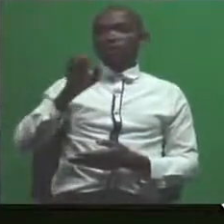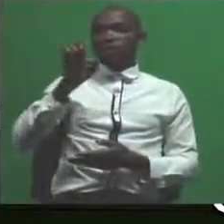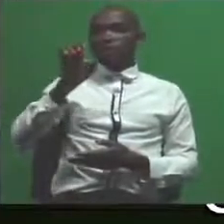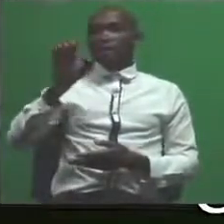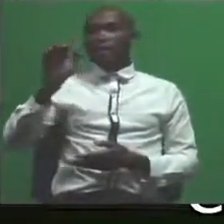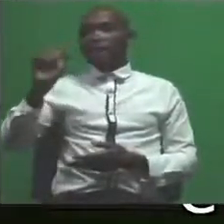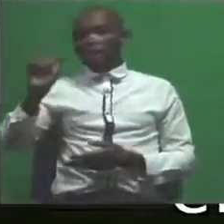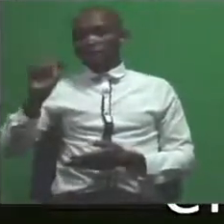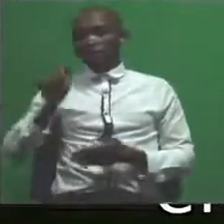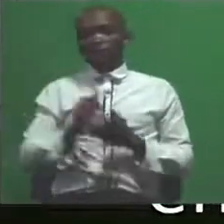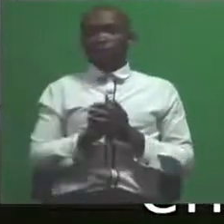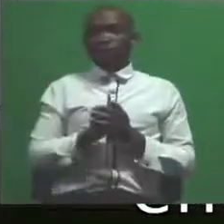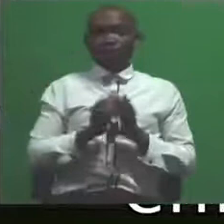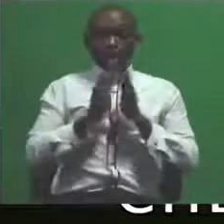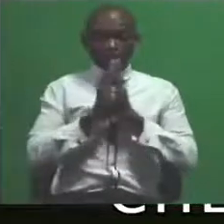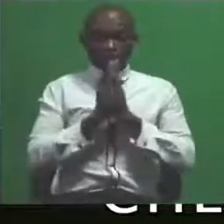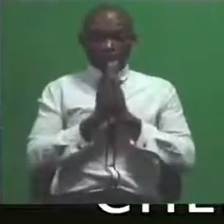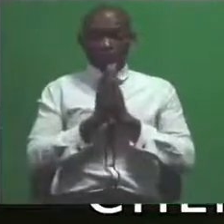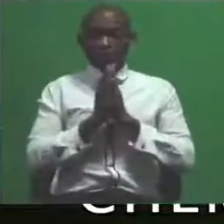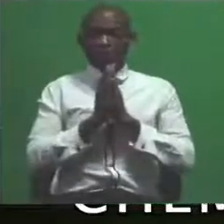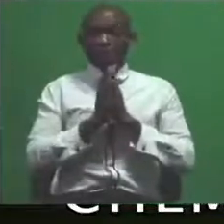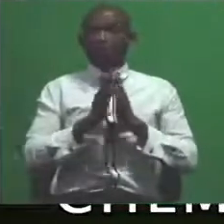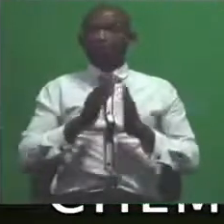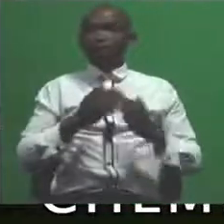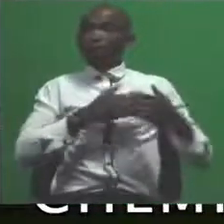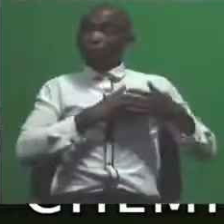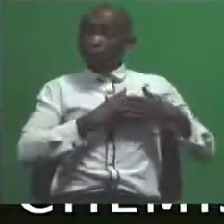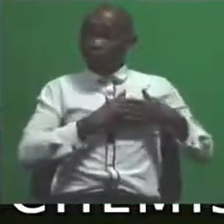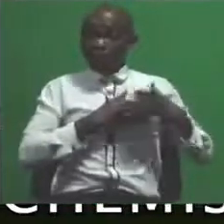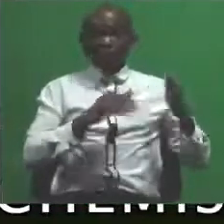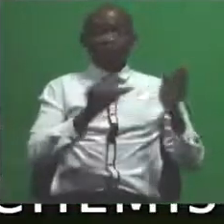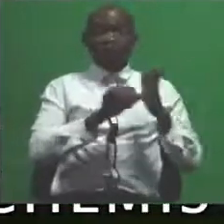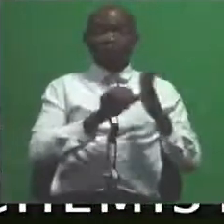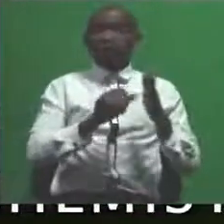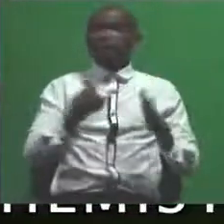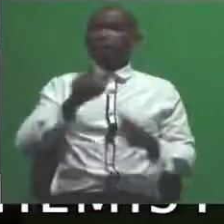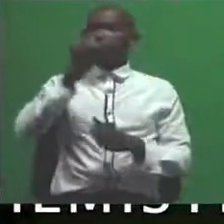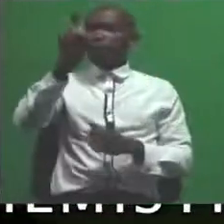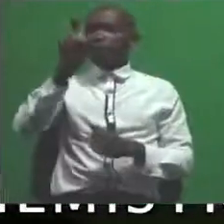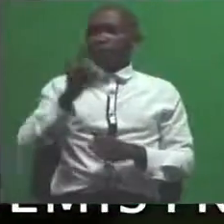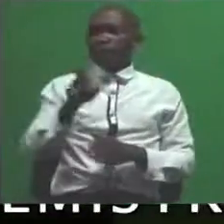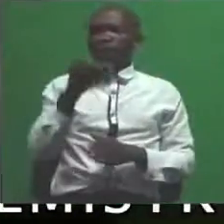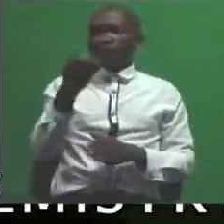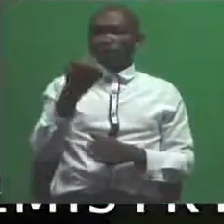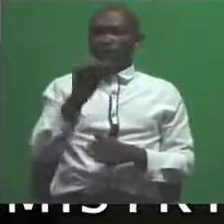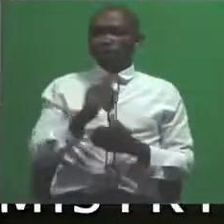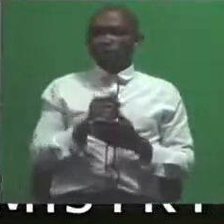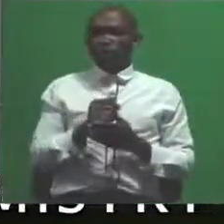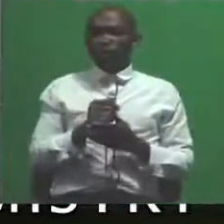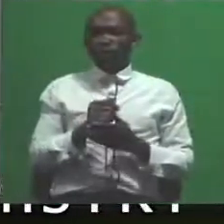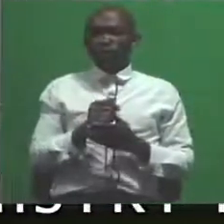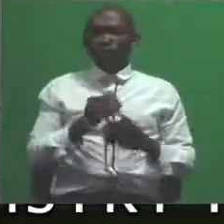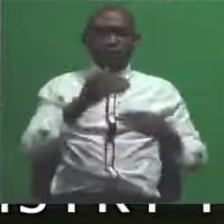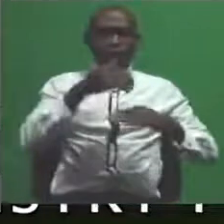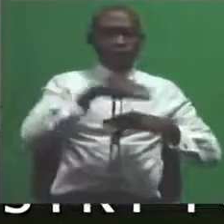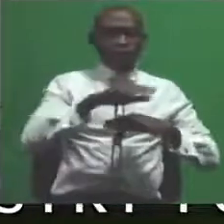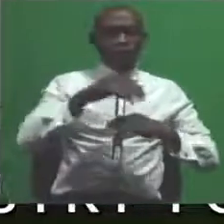Okay? Thank you. So, my dear students, let me ask you a question. What are you going to